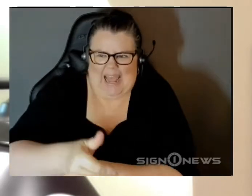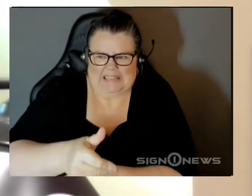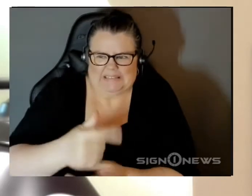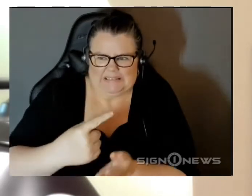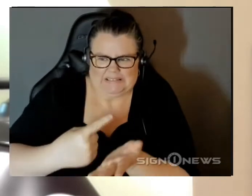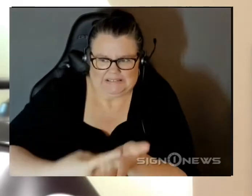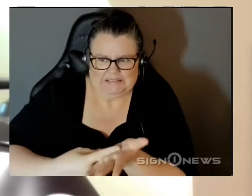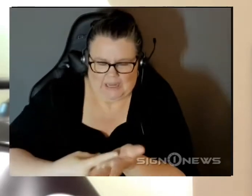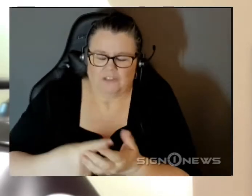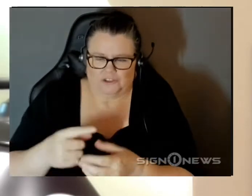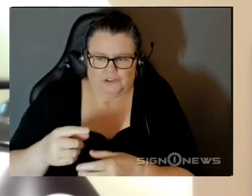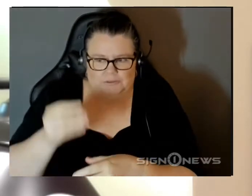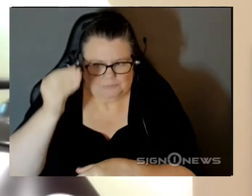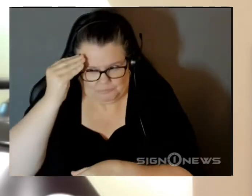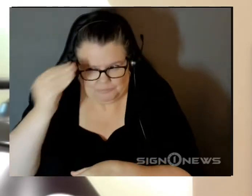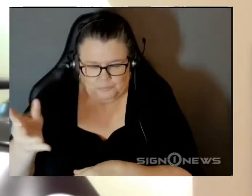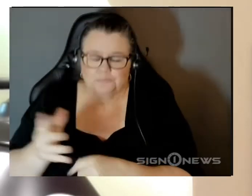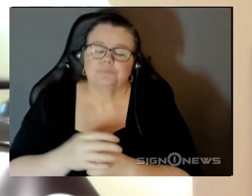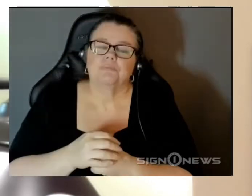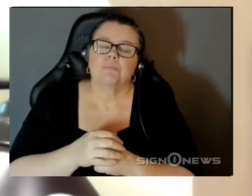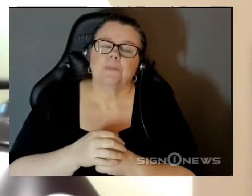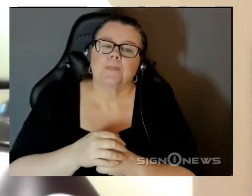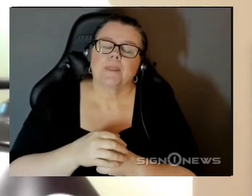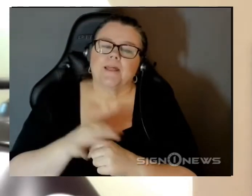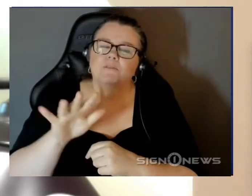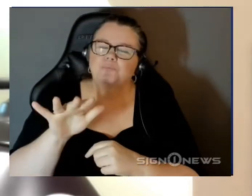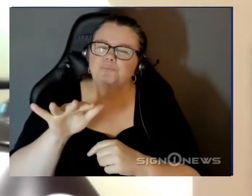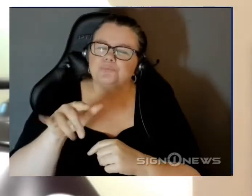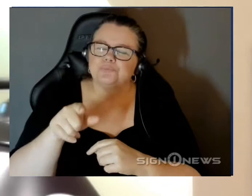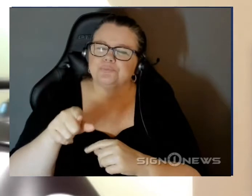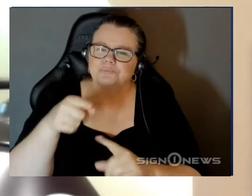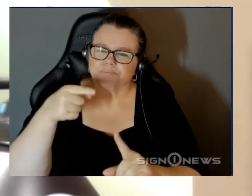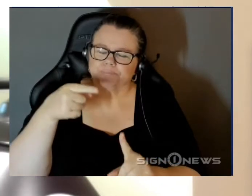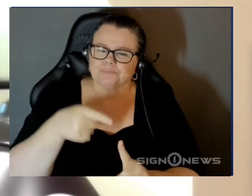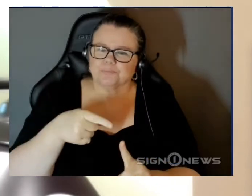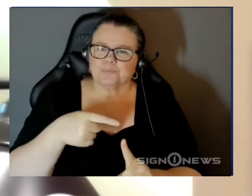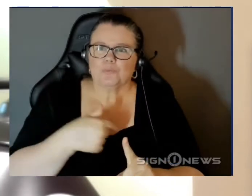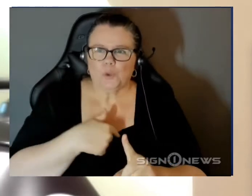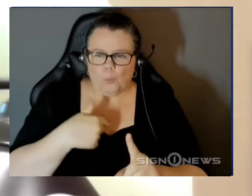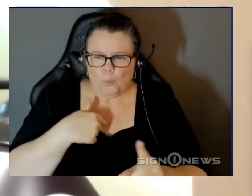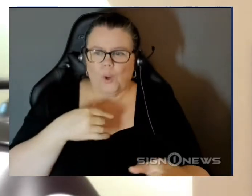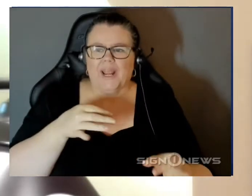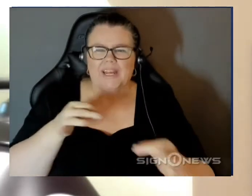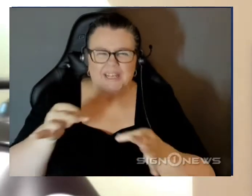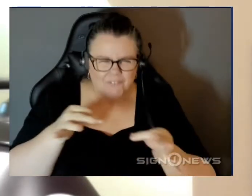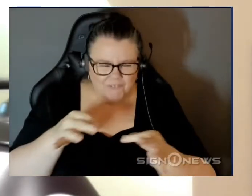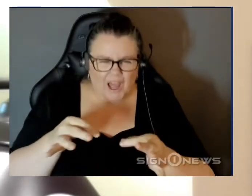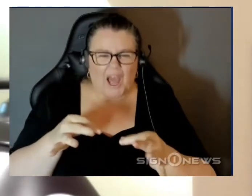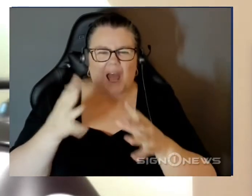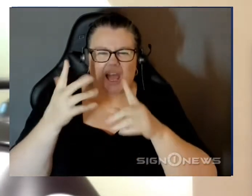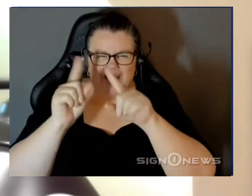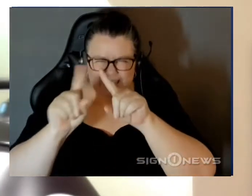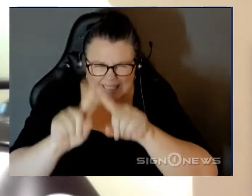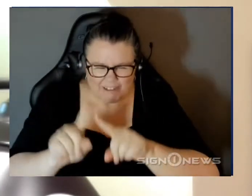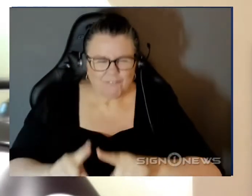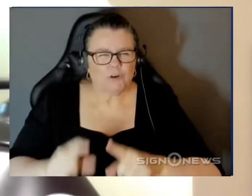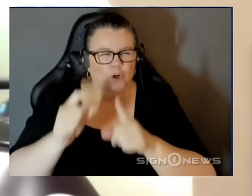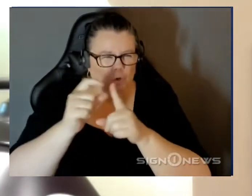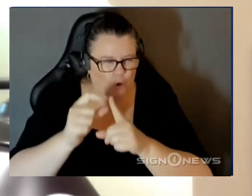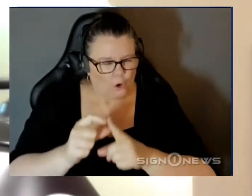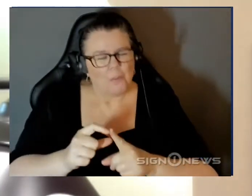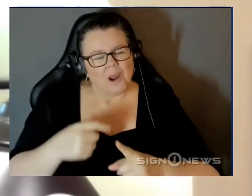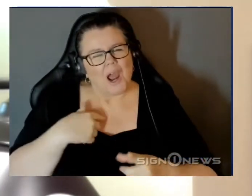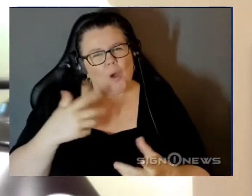Before we move away from just defining terms, I want to define a concept, I guess, related to the